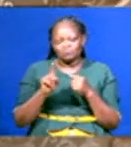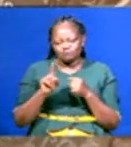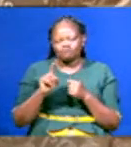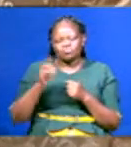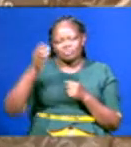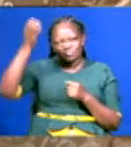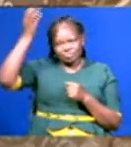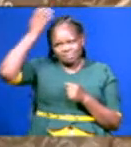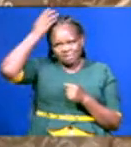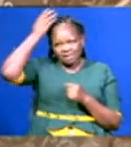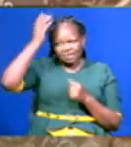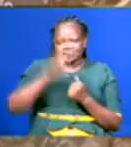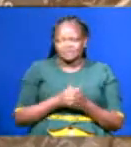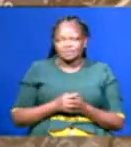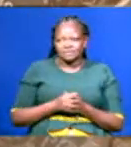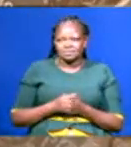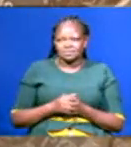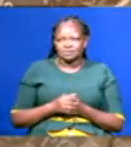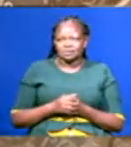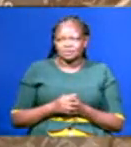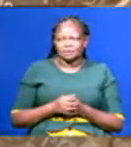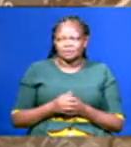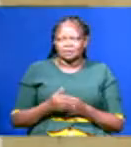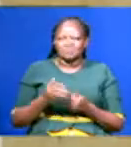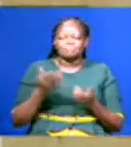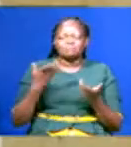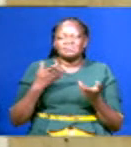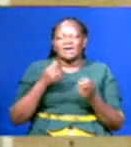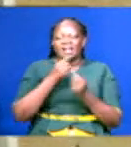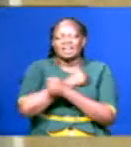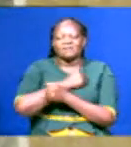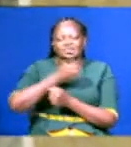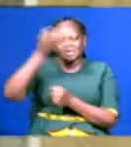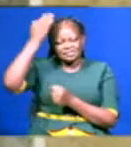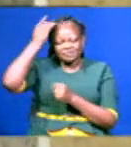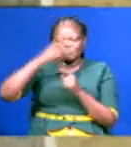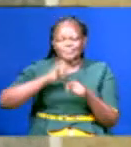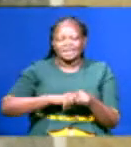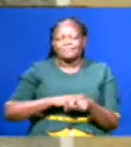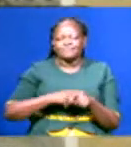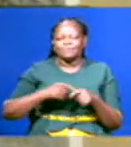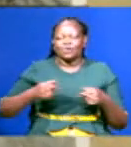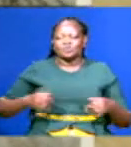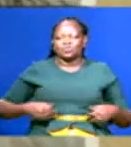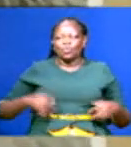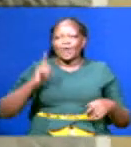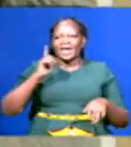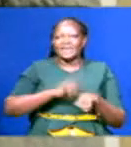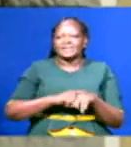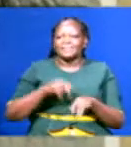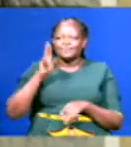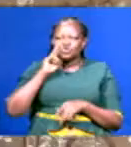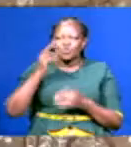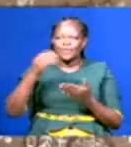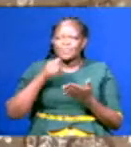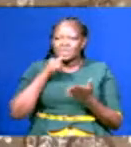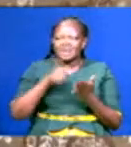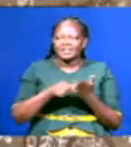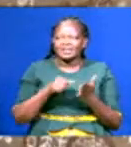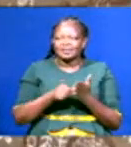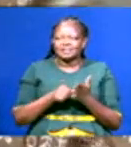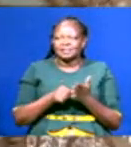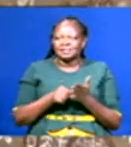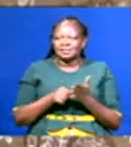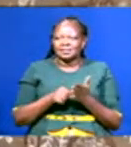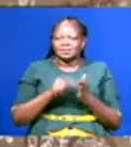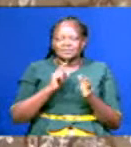I like nursing right from the time I was a young girl. One day my uncle brought me a letter, and when I